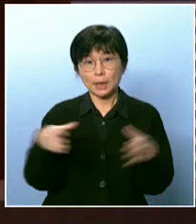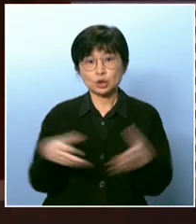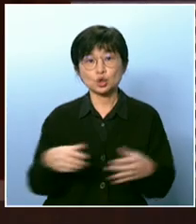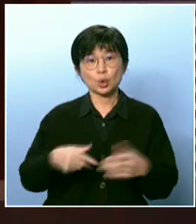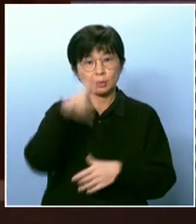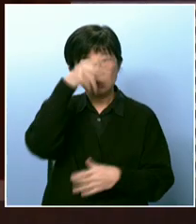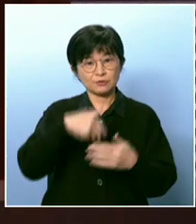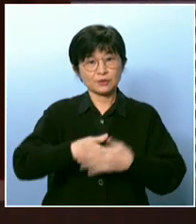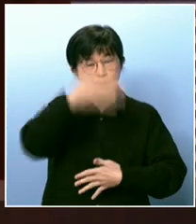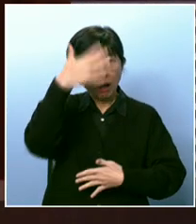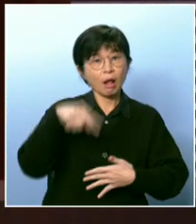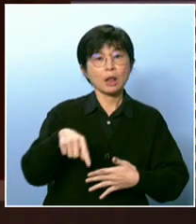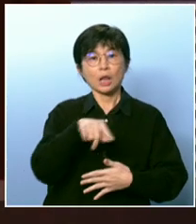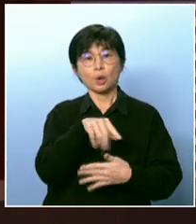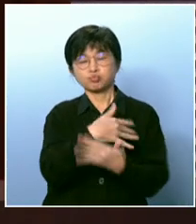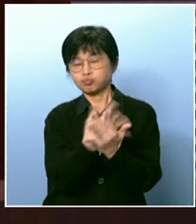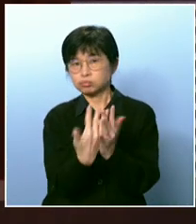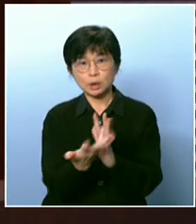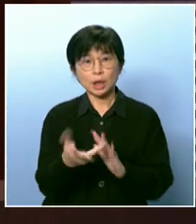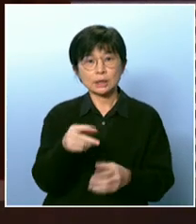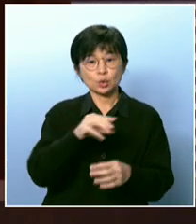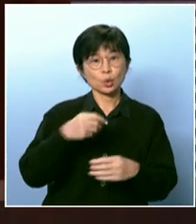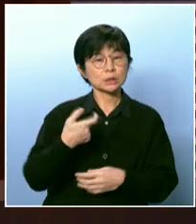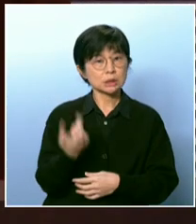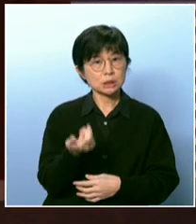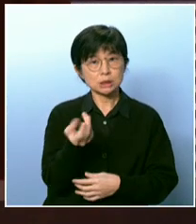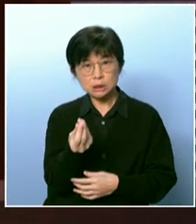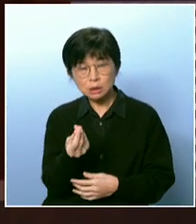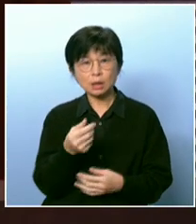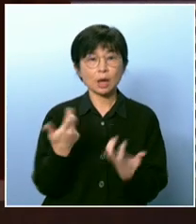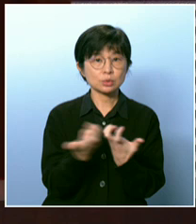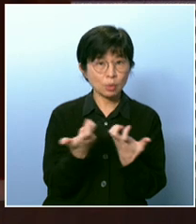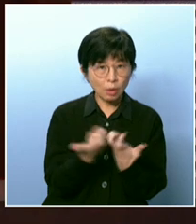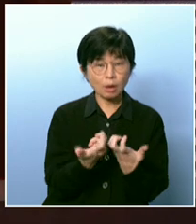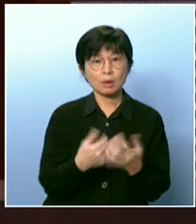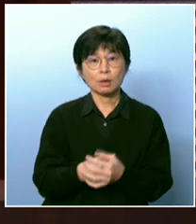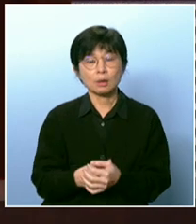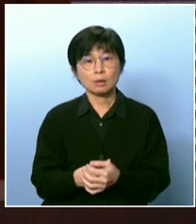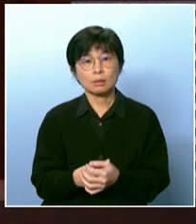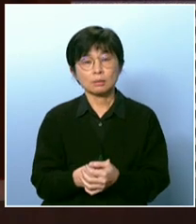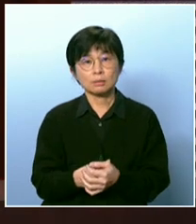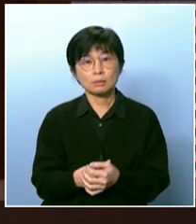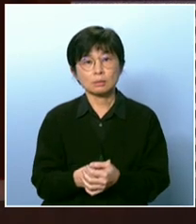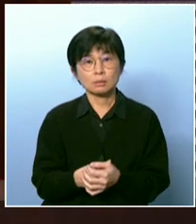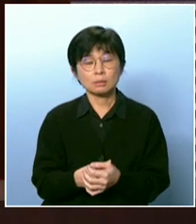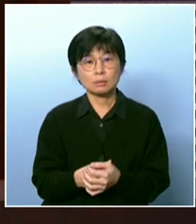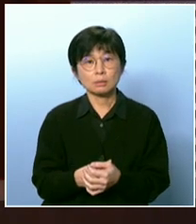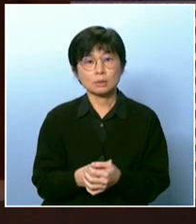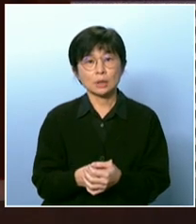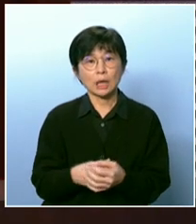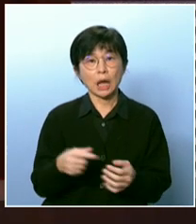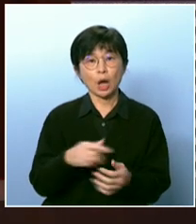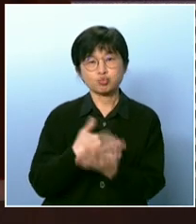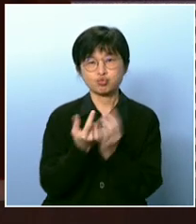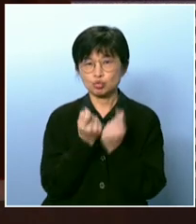For example, last year, there was a joint user complex project in Sham Shui Po, and we took into consideration the